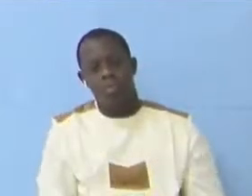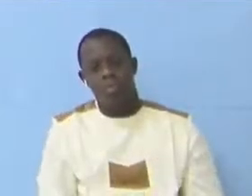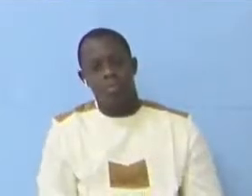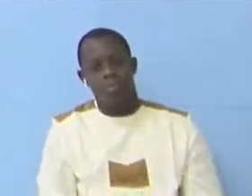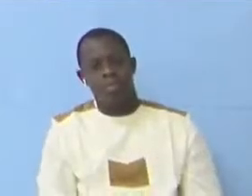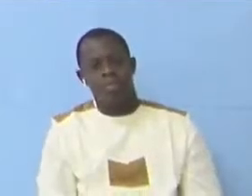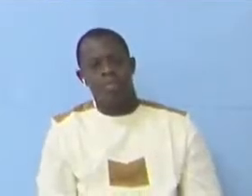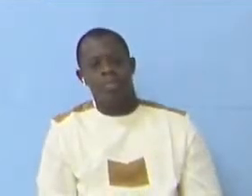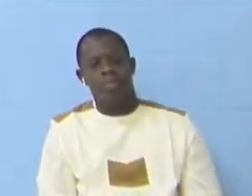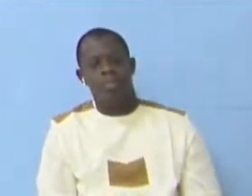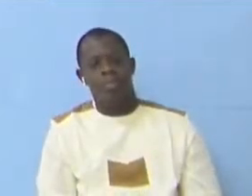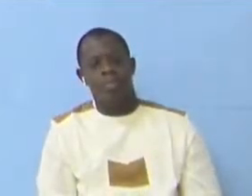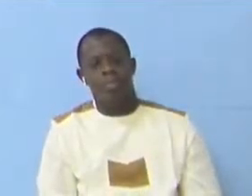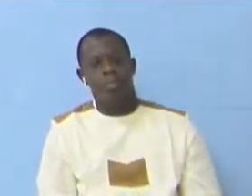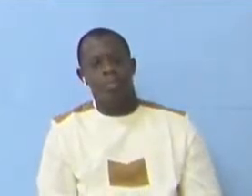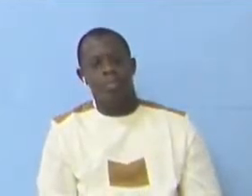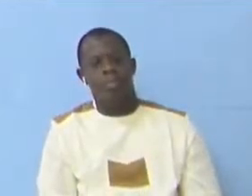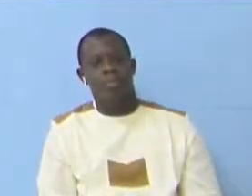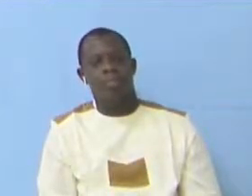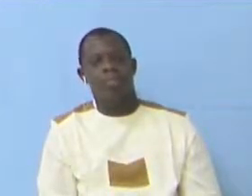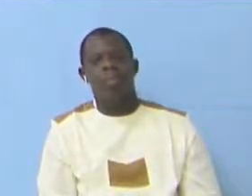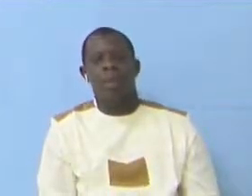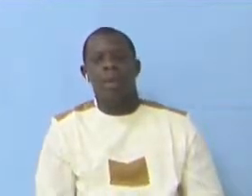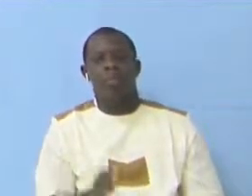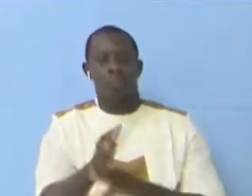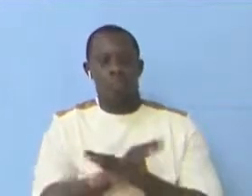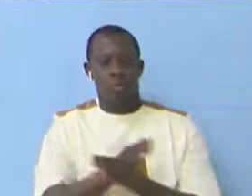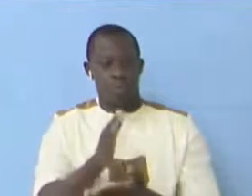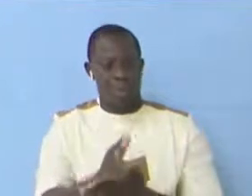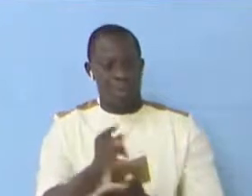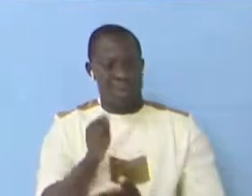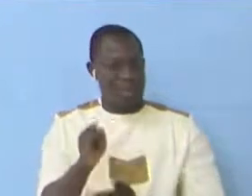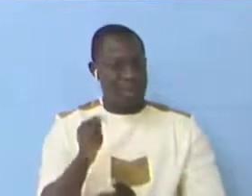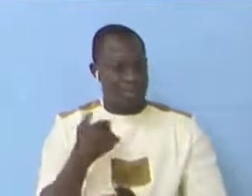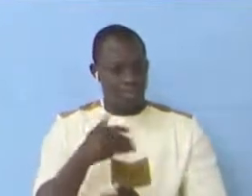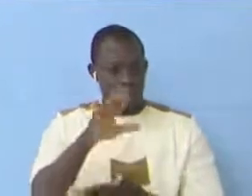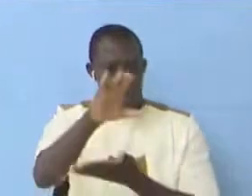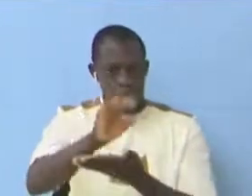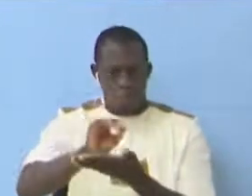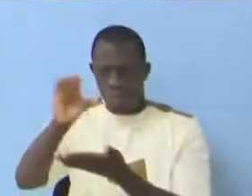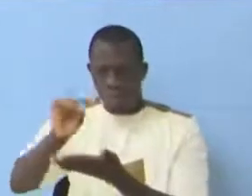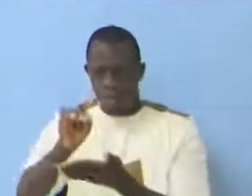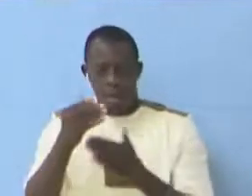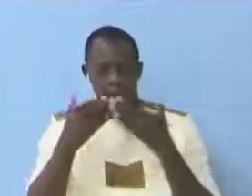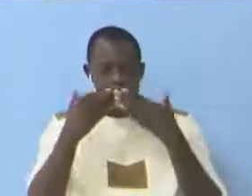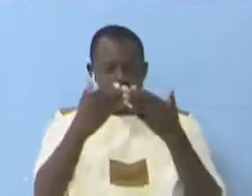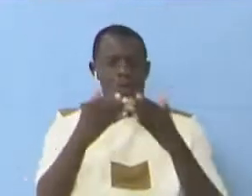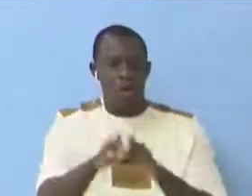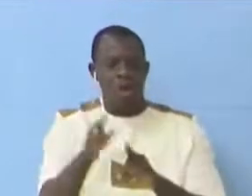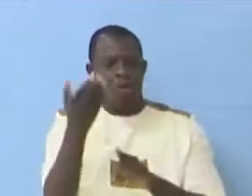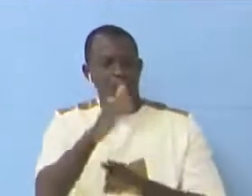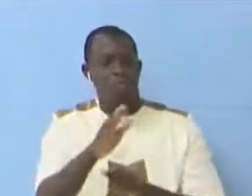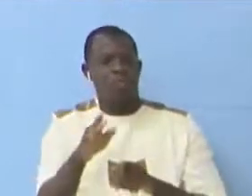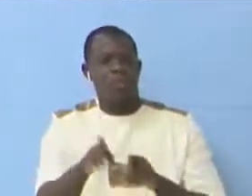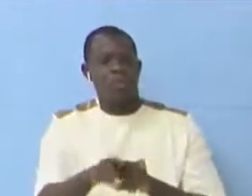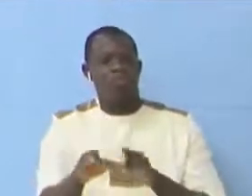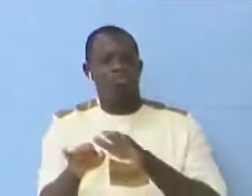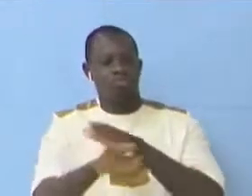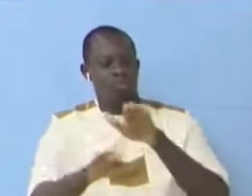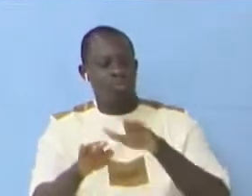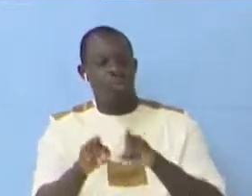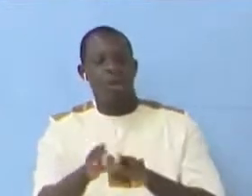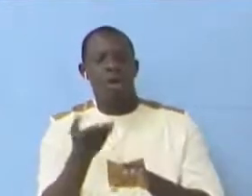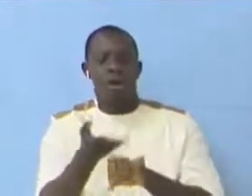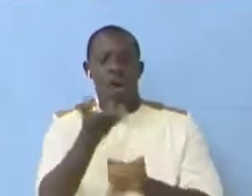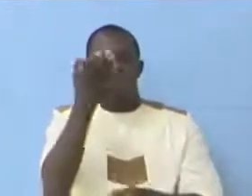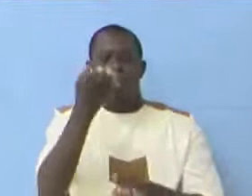doxalin bobu. It was rather collecting information from the bottom to the top. It was information